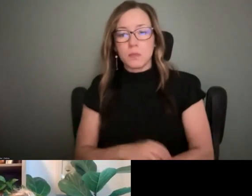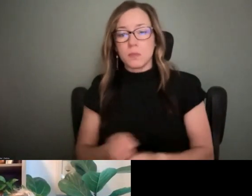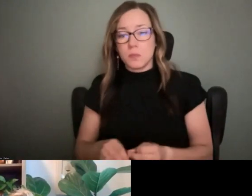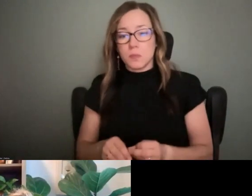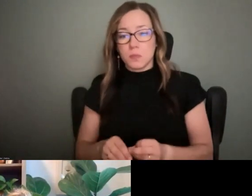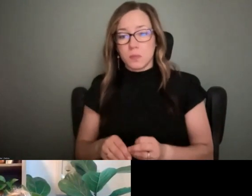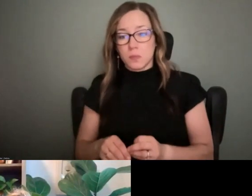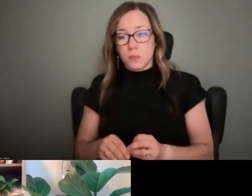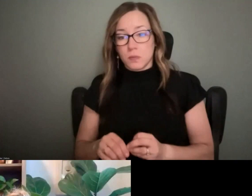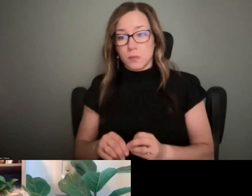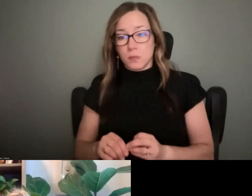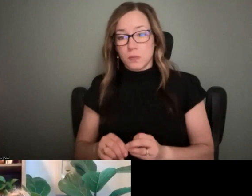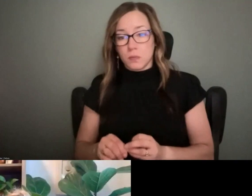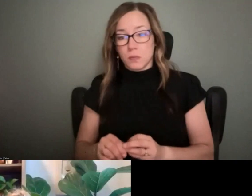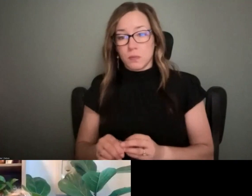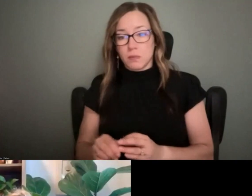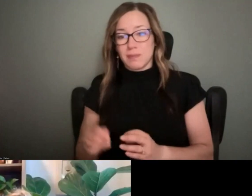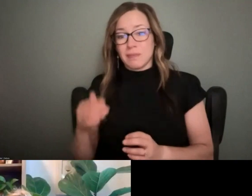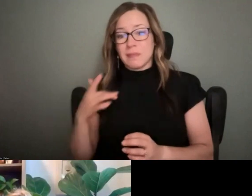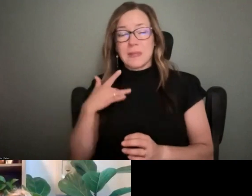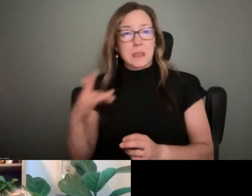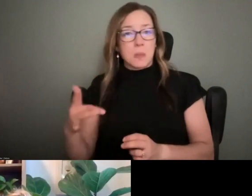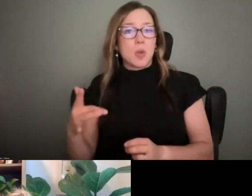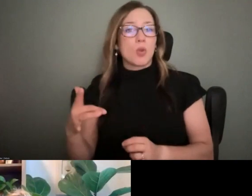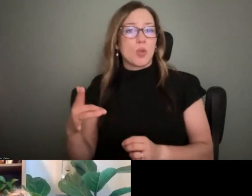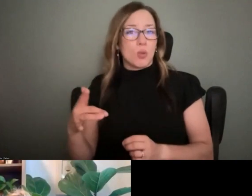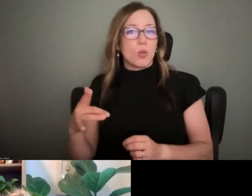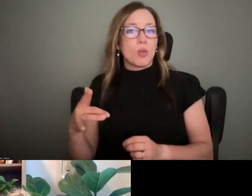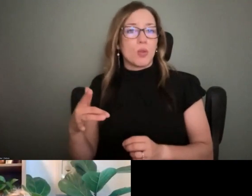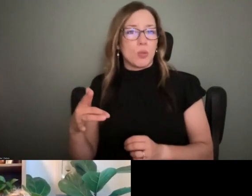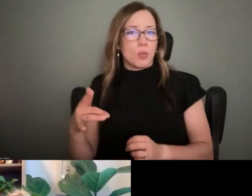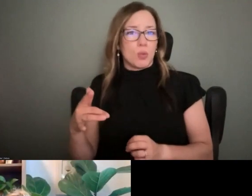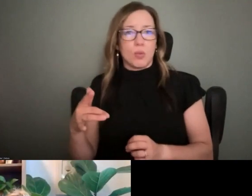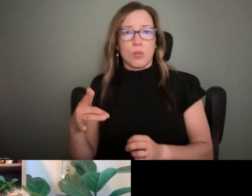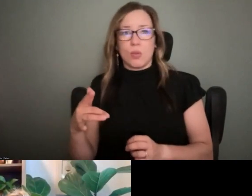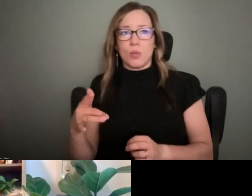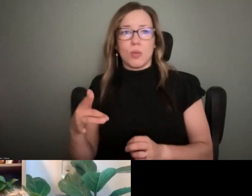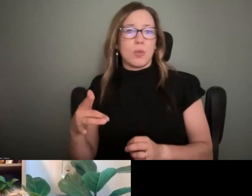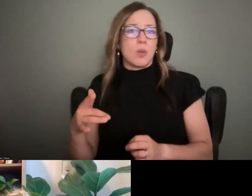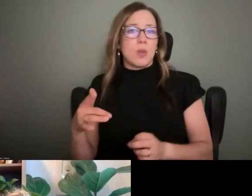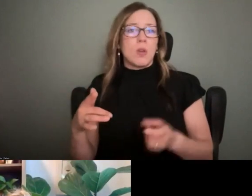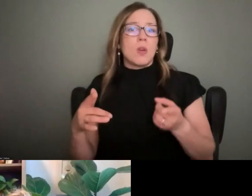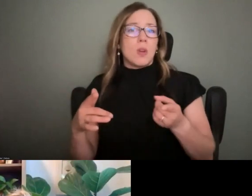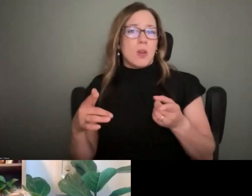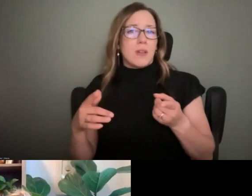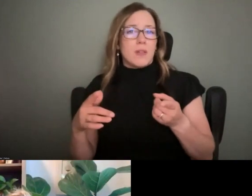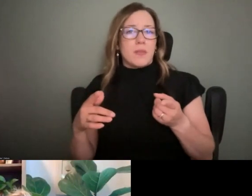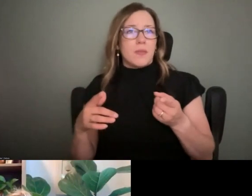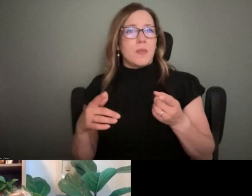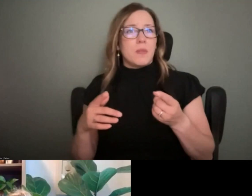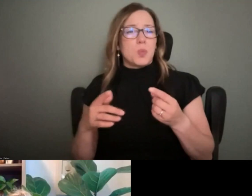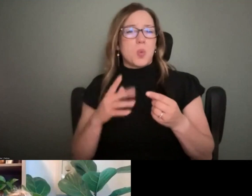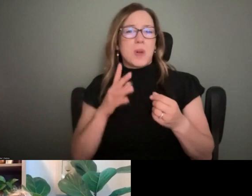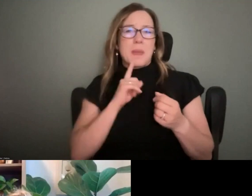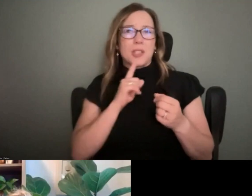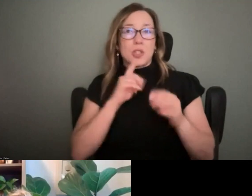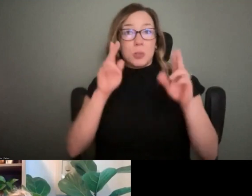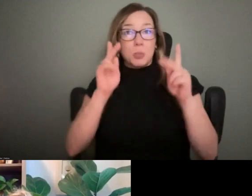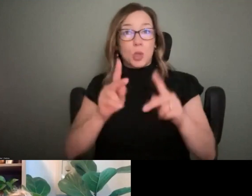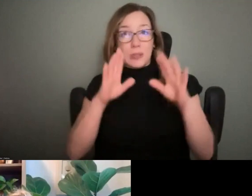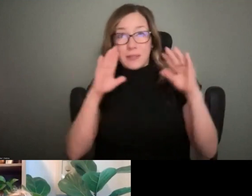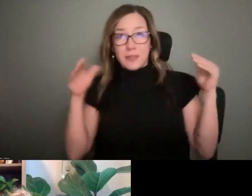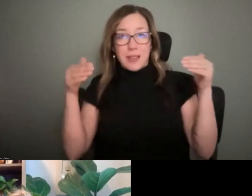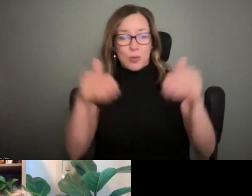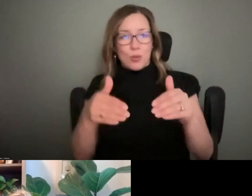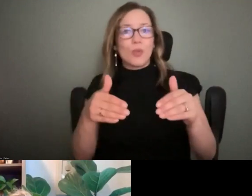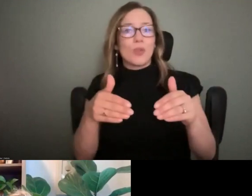think, you know, as new tools and skills emerge, we want to make sure that they are person-centered, and also